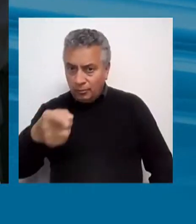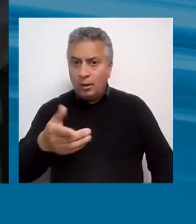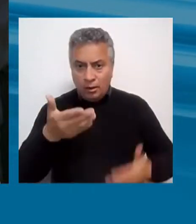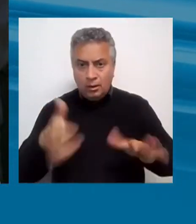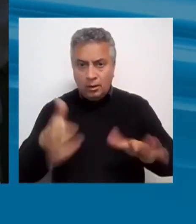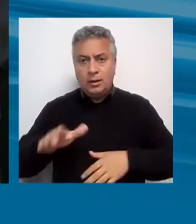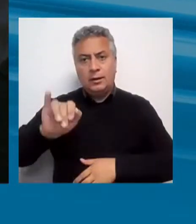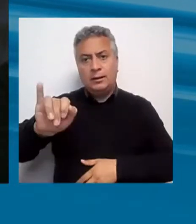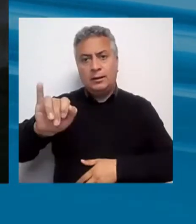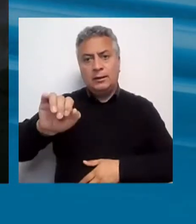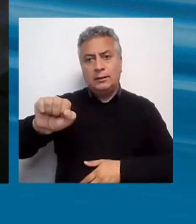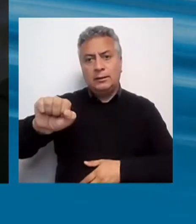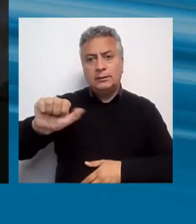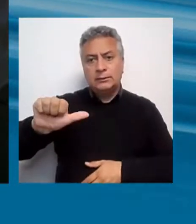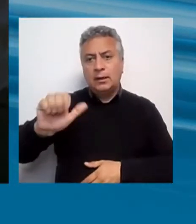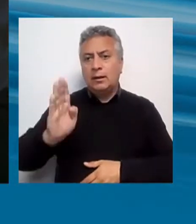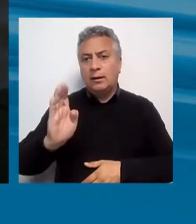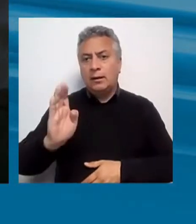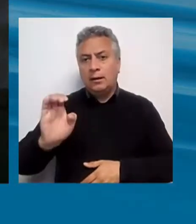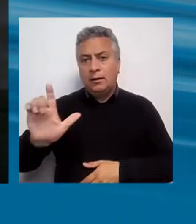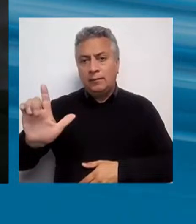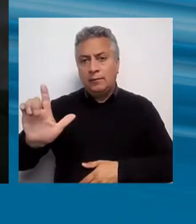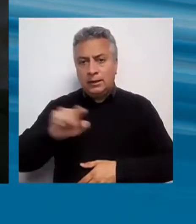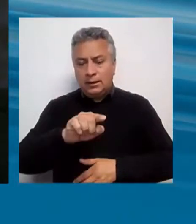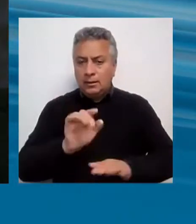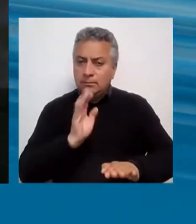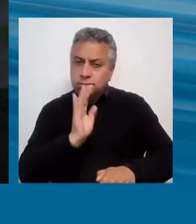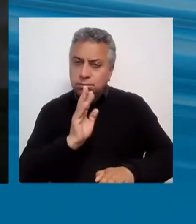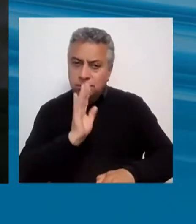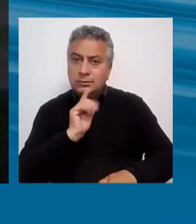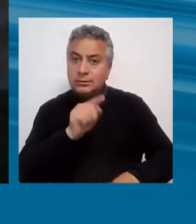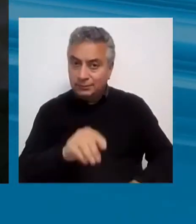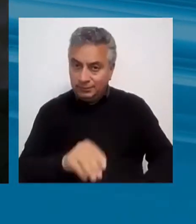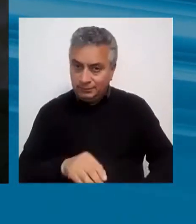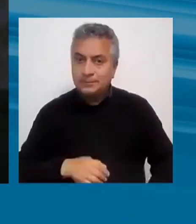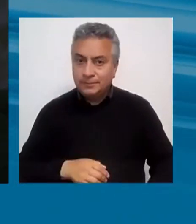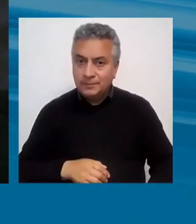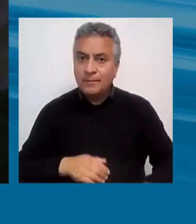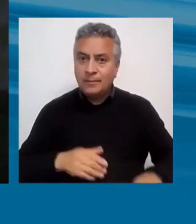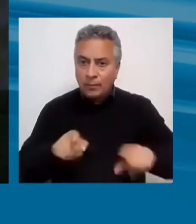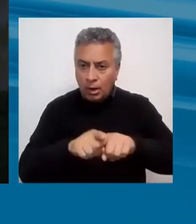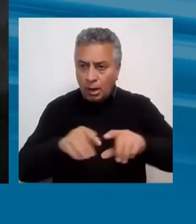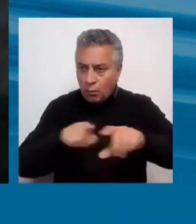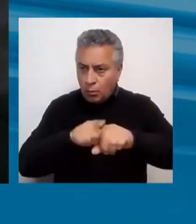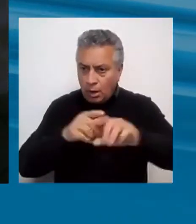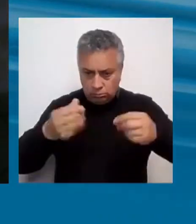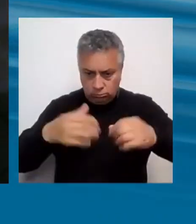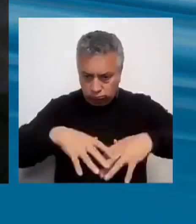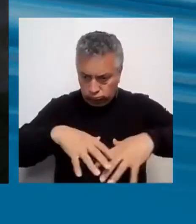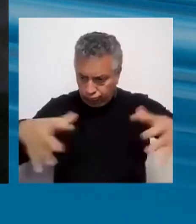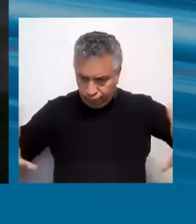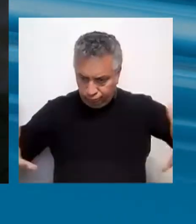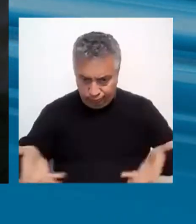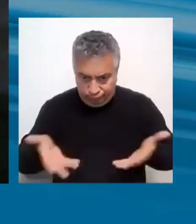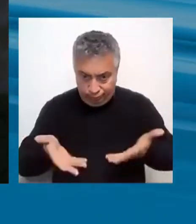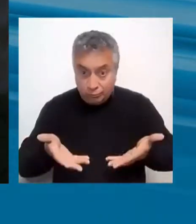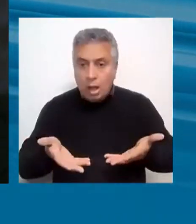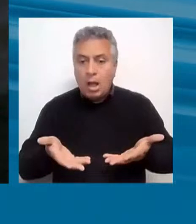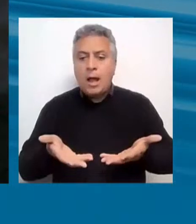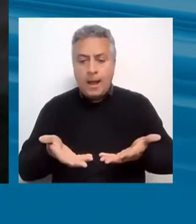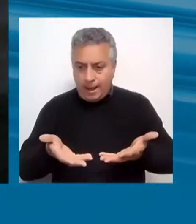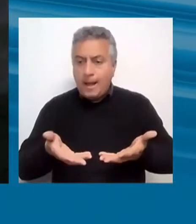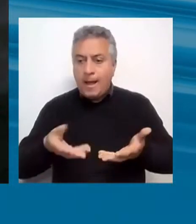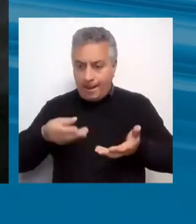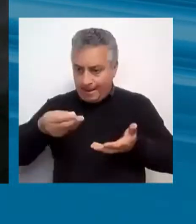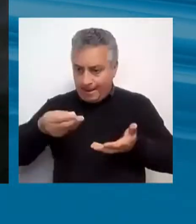what Isabel has commented upon, which is the transformation of the redistribution exercises, for which purpose we